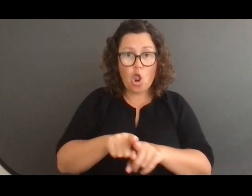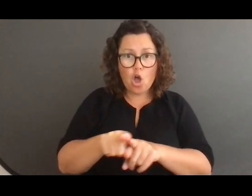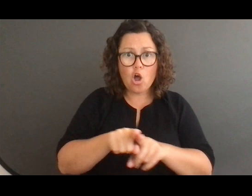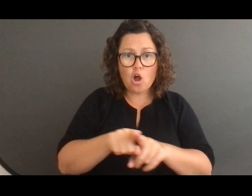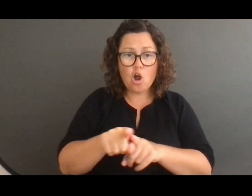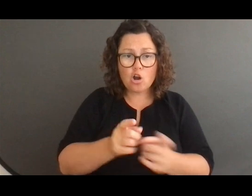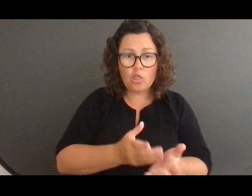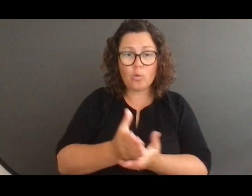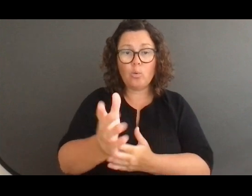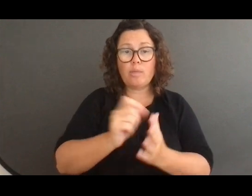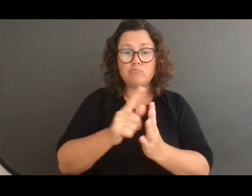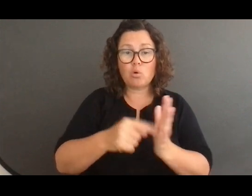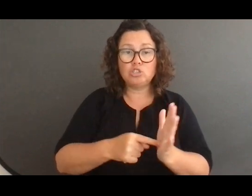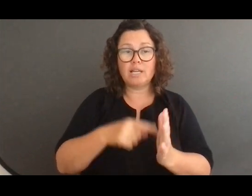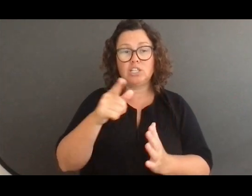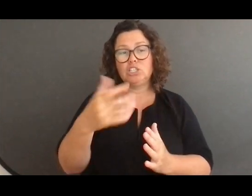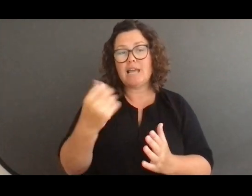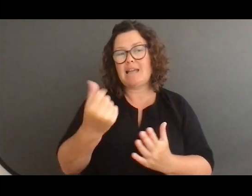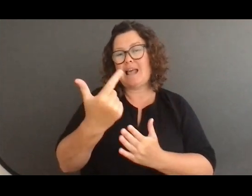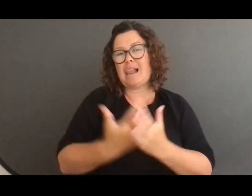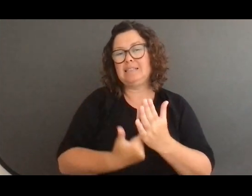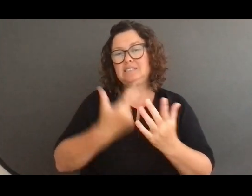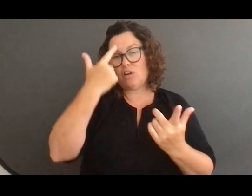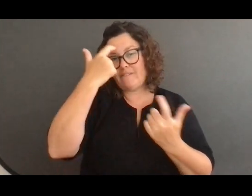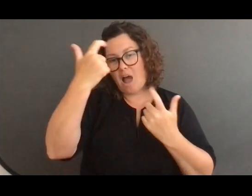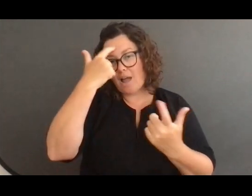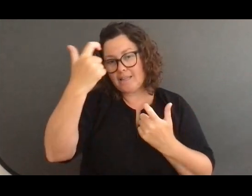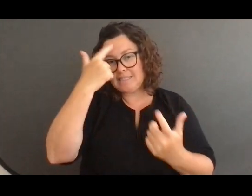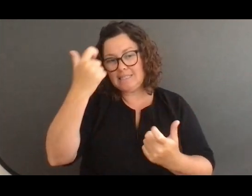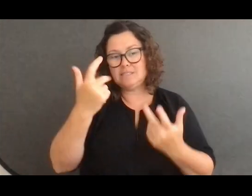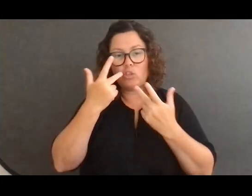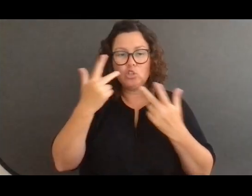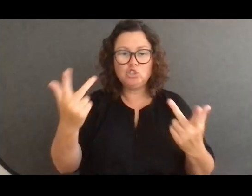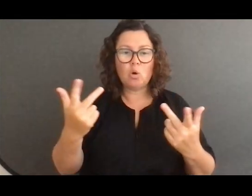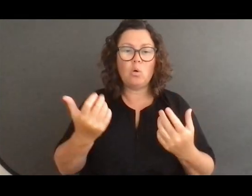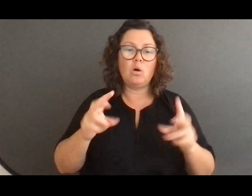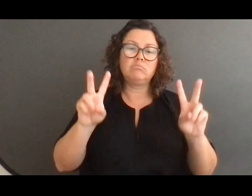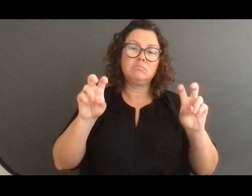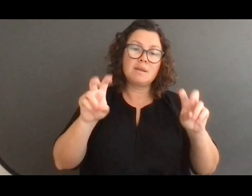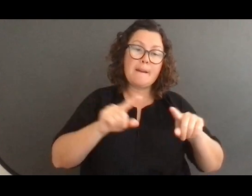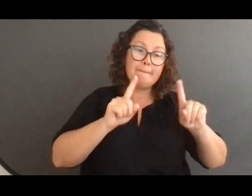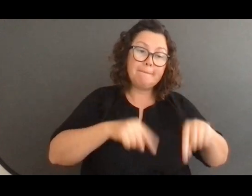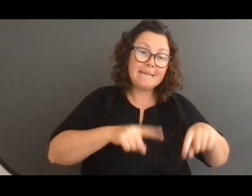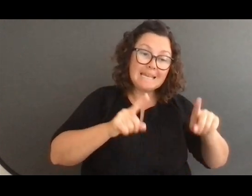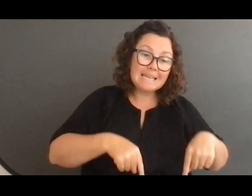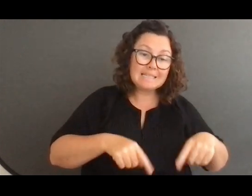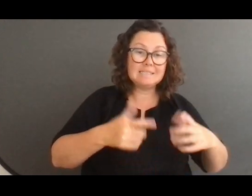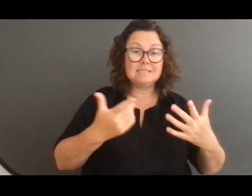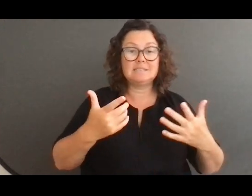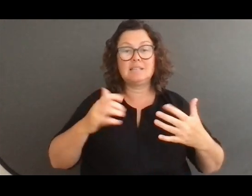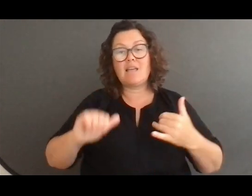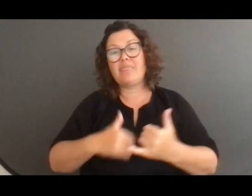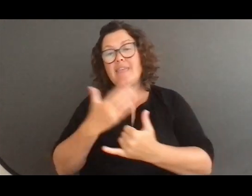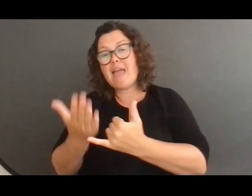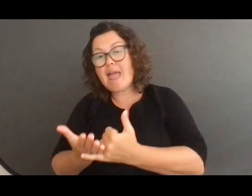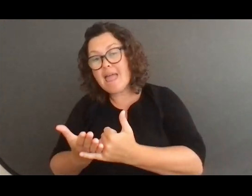she had for the show, which were things like new beginnings, bringing people together, the end, optimism. It was